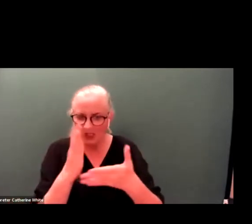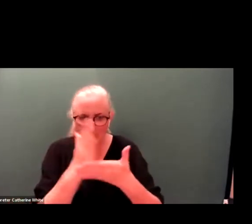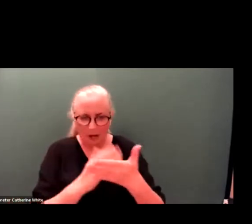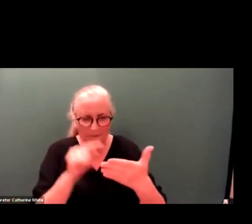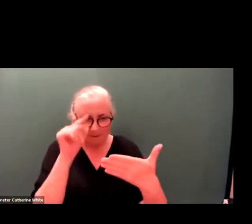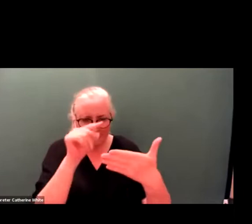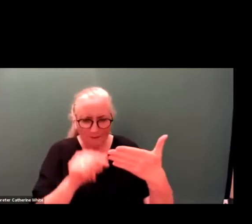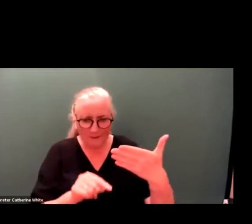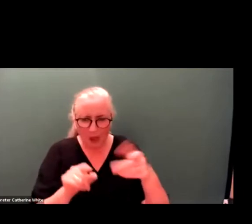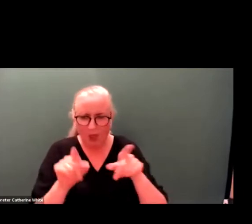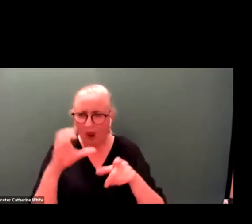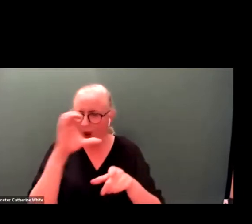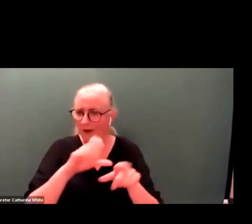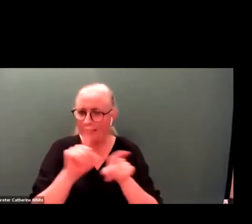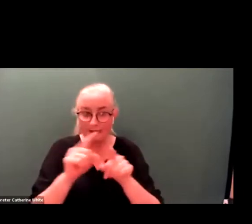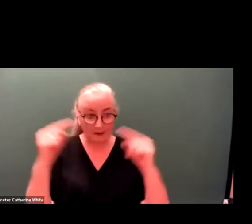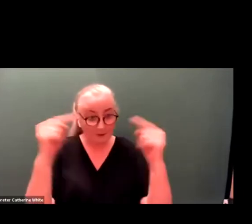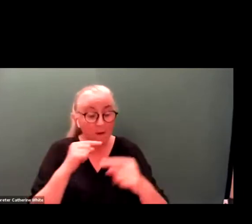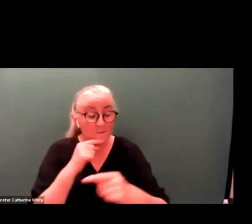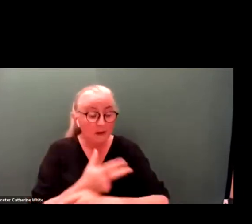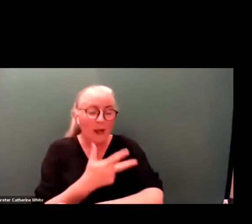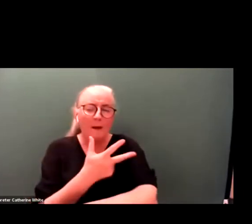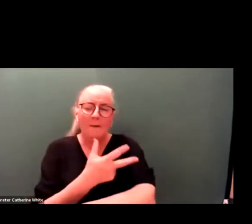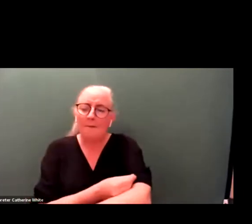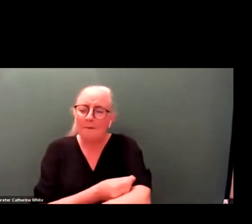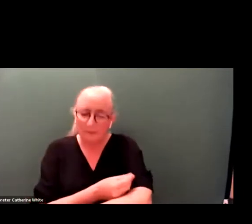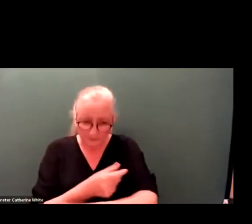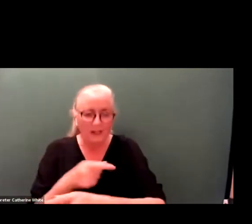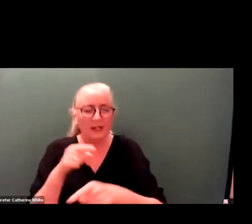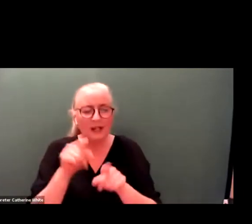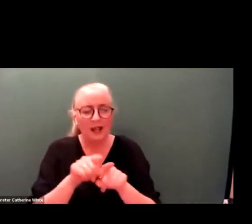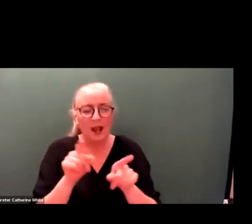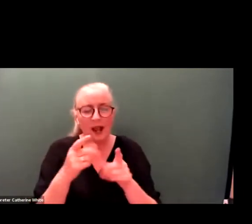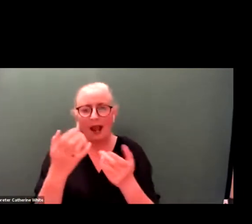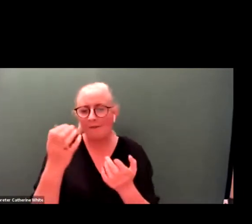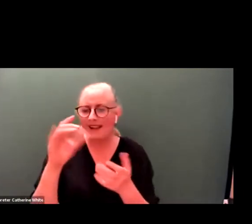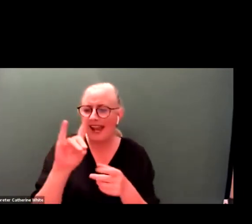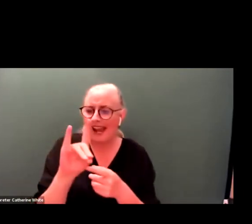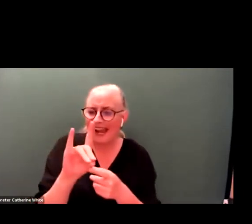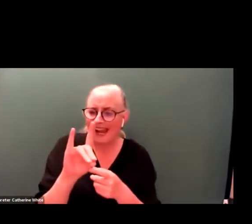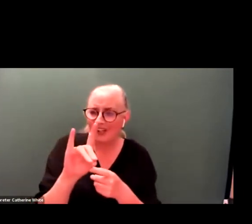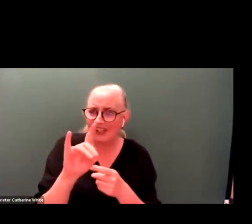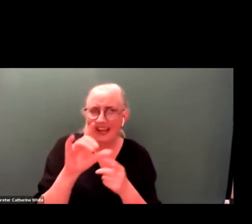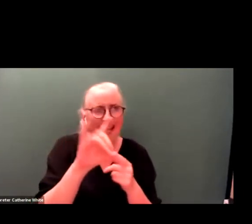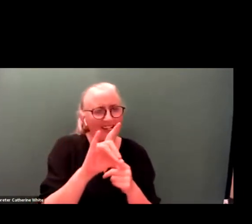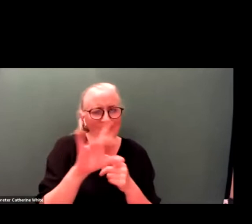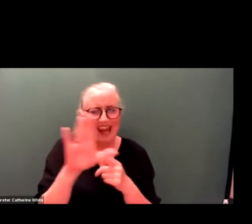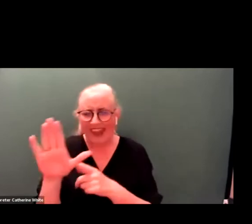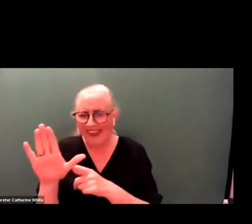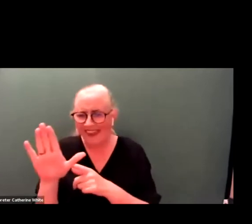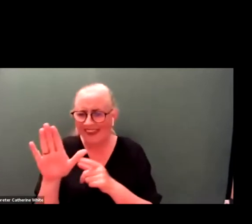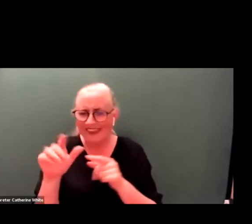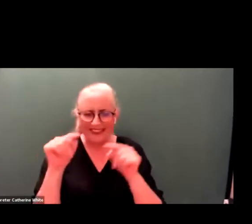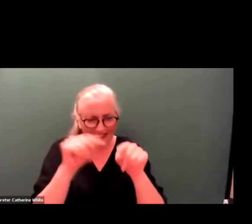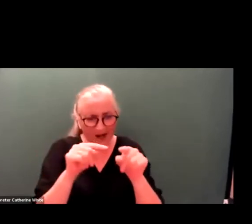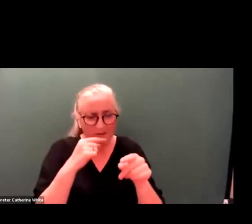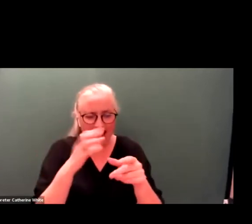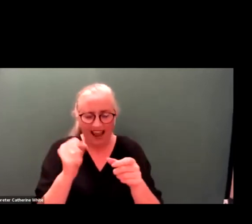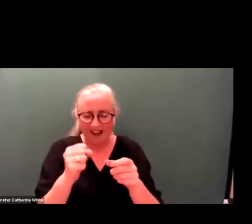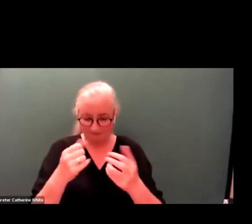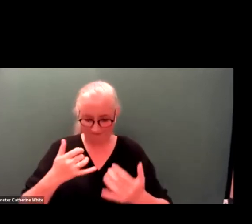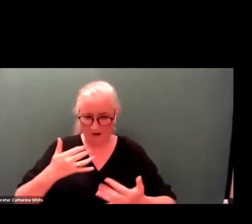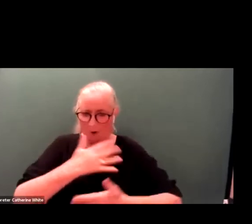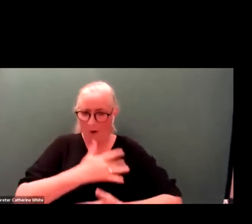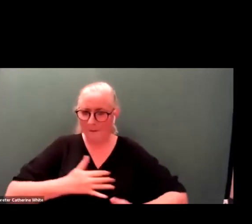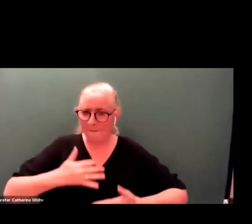of women. The other blood tests we do very commonly is an FSH or an LH, and these are the follicle-stimulating hormones and